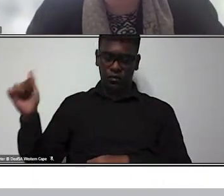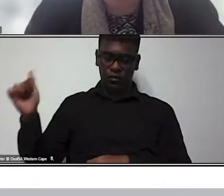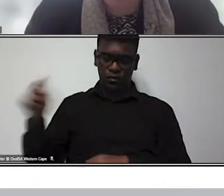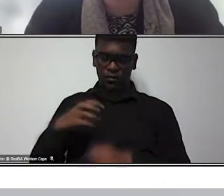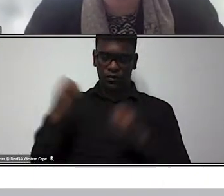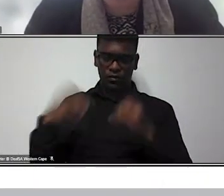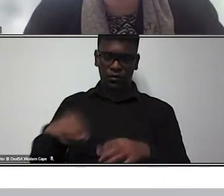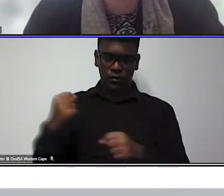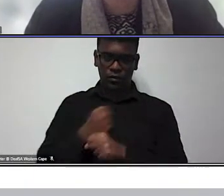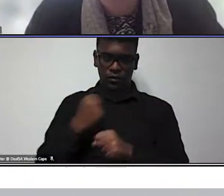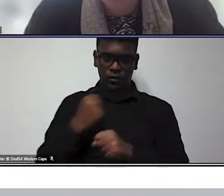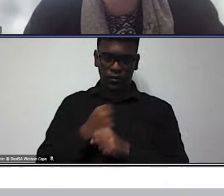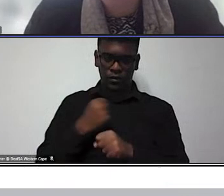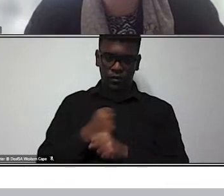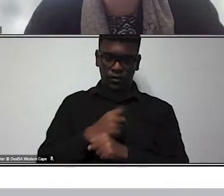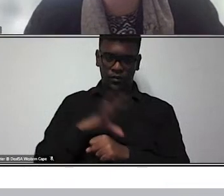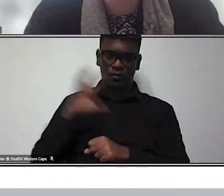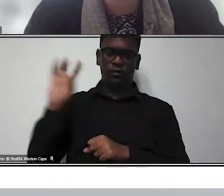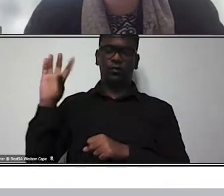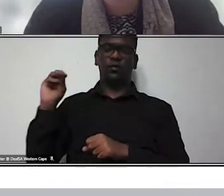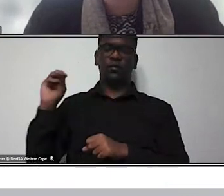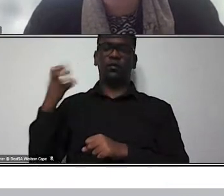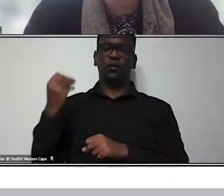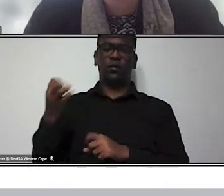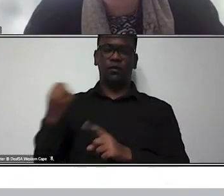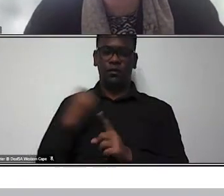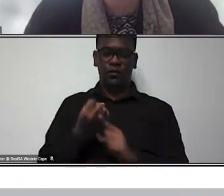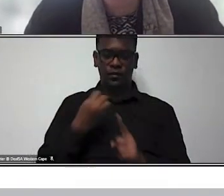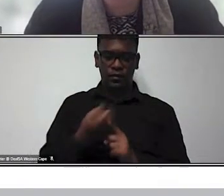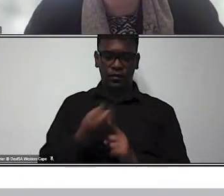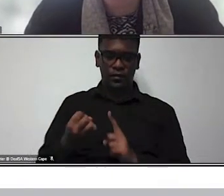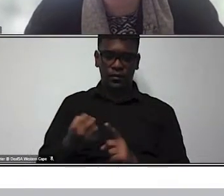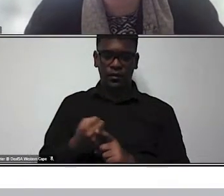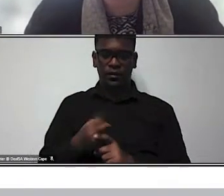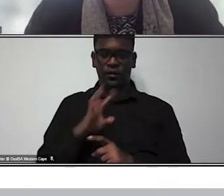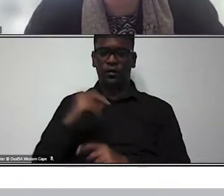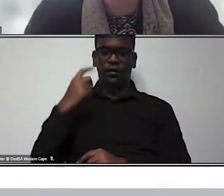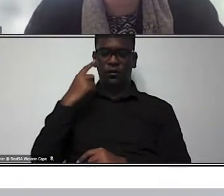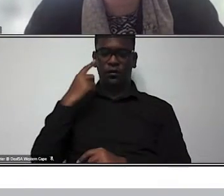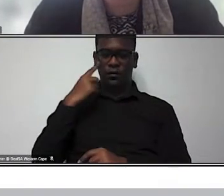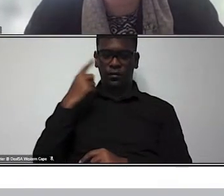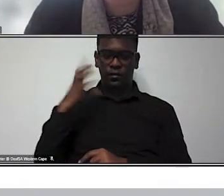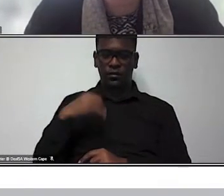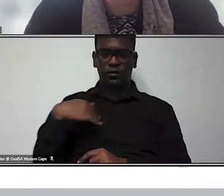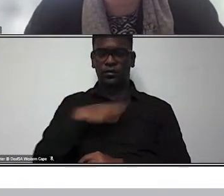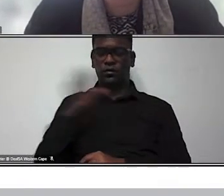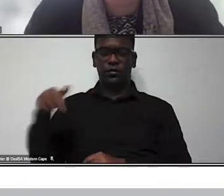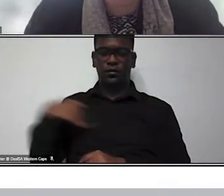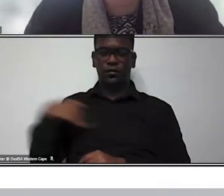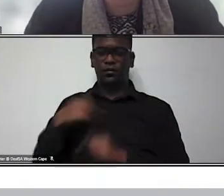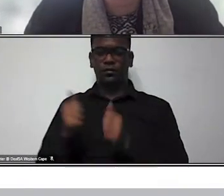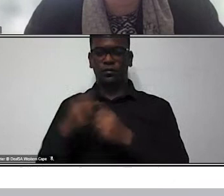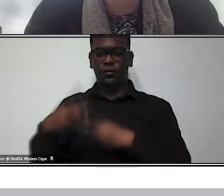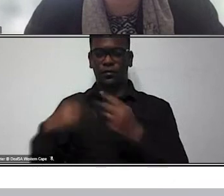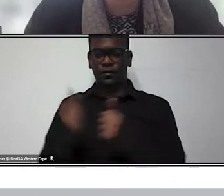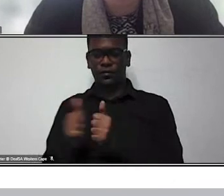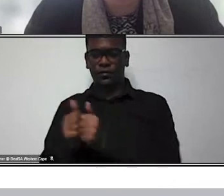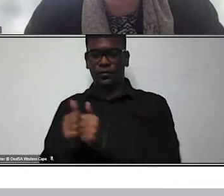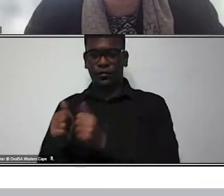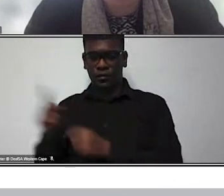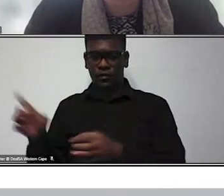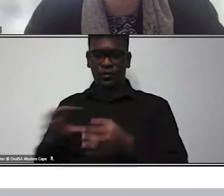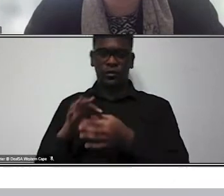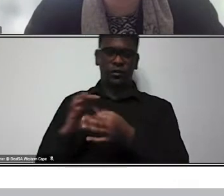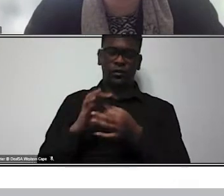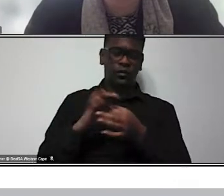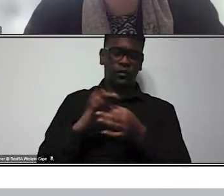other affected. You know, because remember, there were actually issues of competitiveness that actually my other colleagues actually spoke about. So those are actually going to trickle down actually to